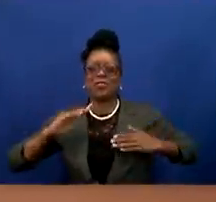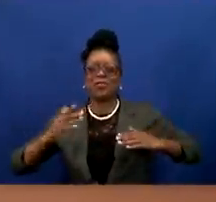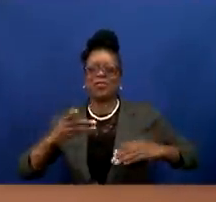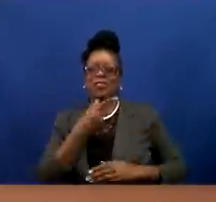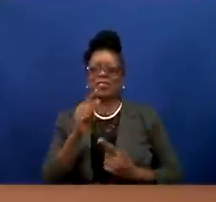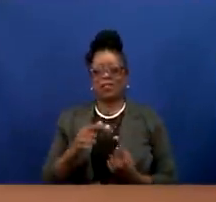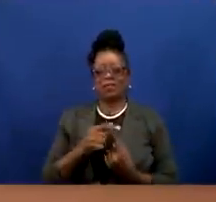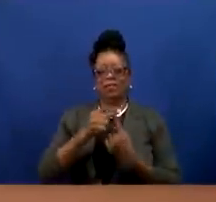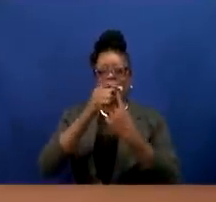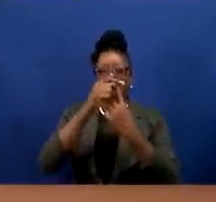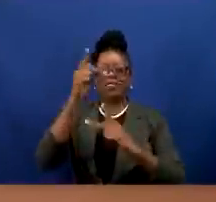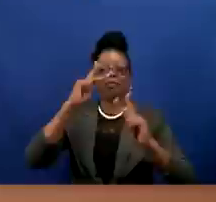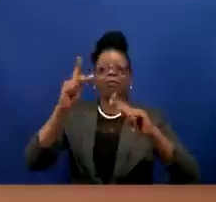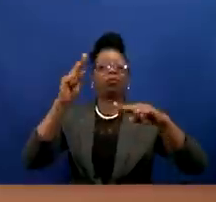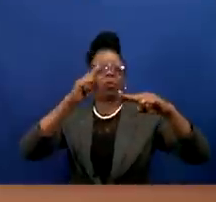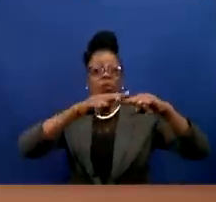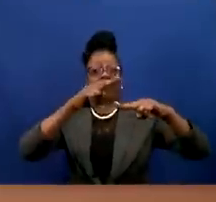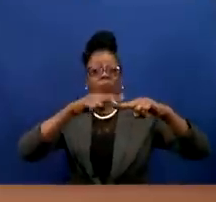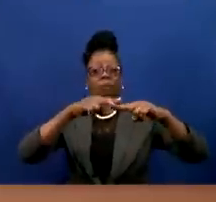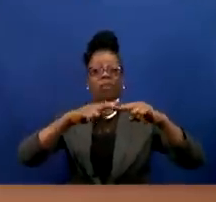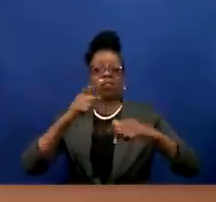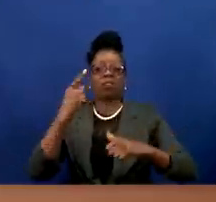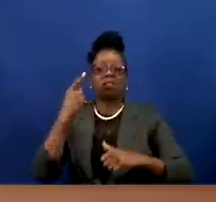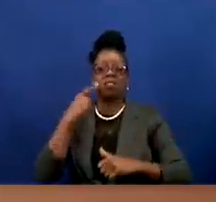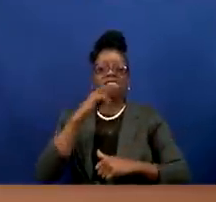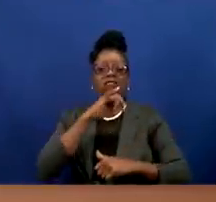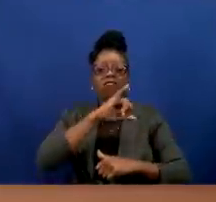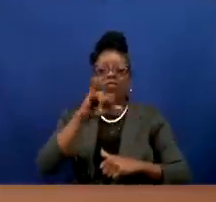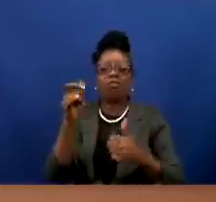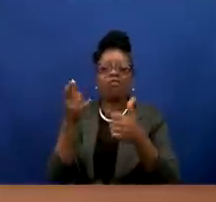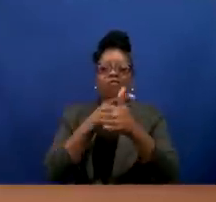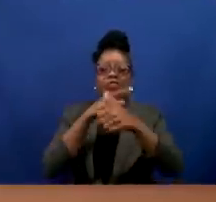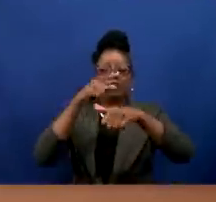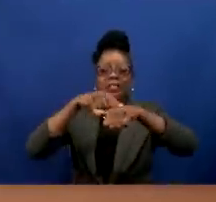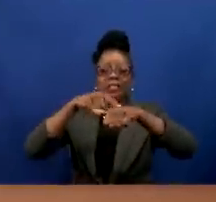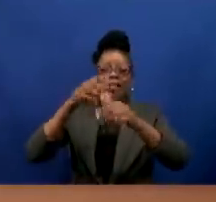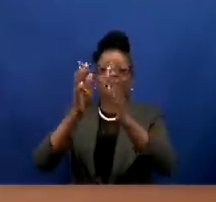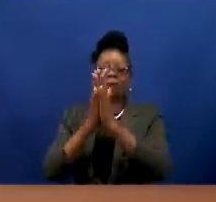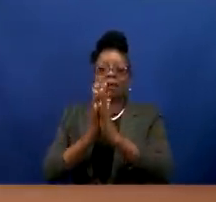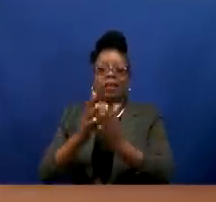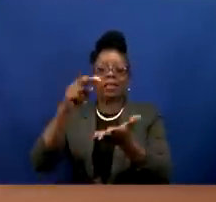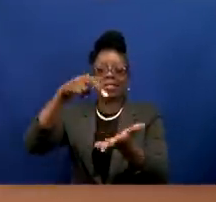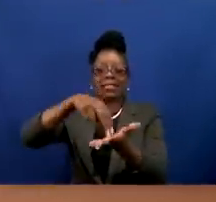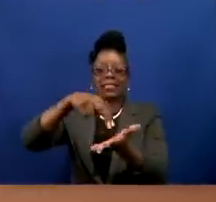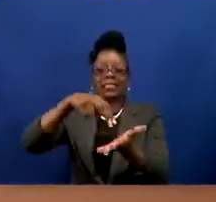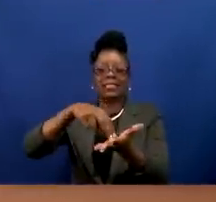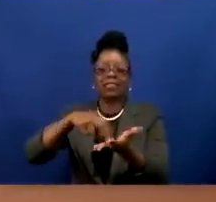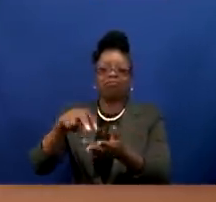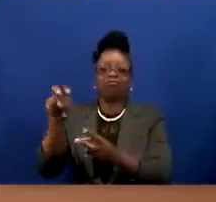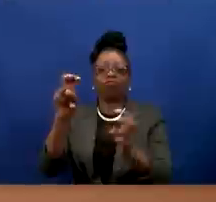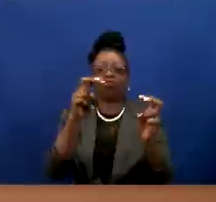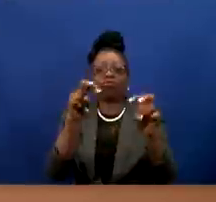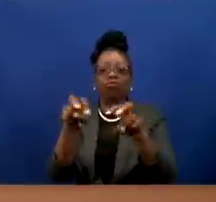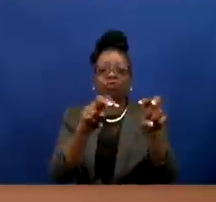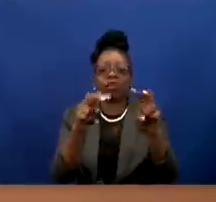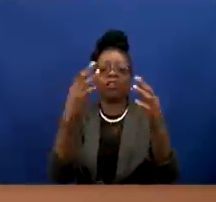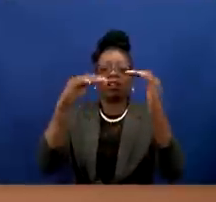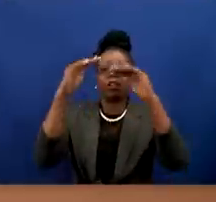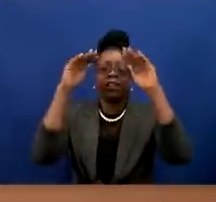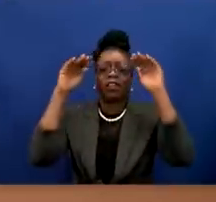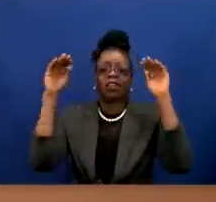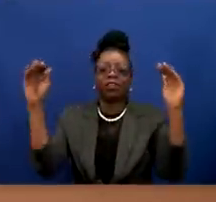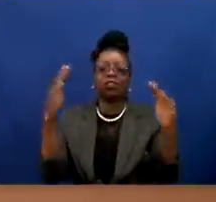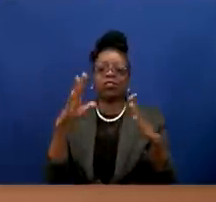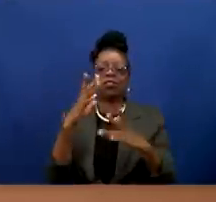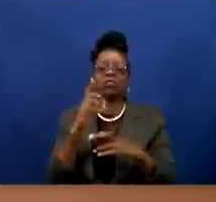present with us. You may be seated. If this is your very first time, I'll ask that you would stand. We may have some guests who are traveling to Houston for family for Thanksgiving. If